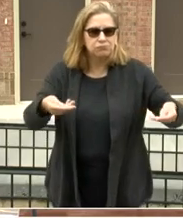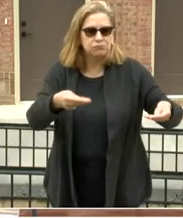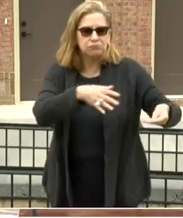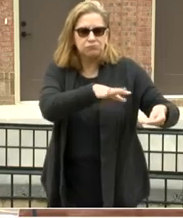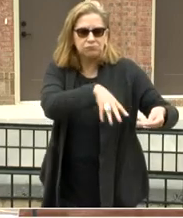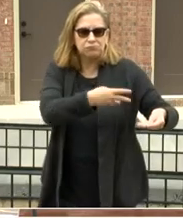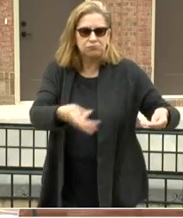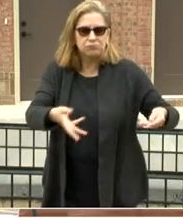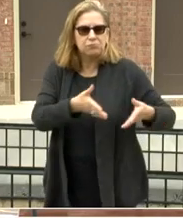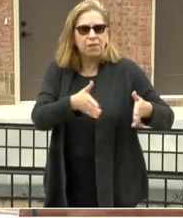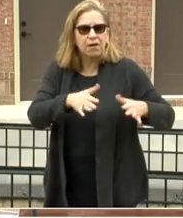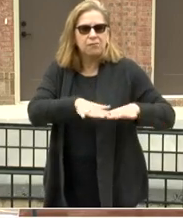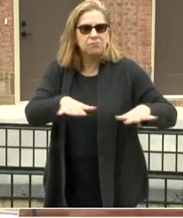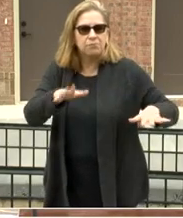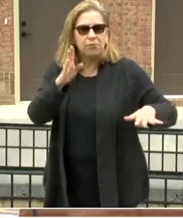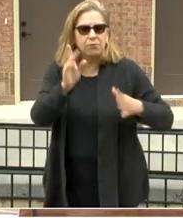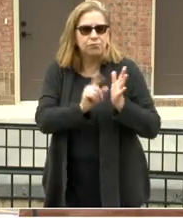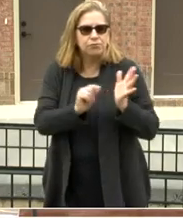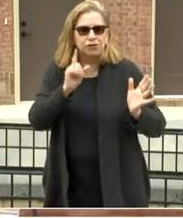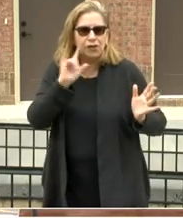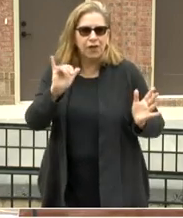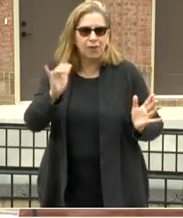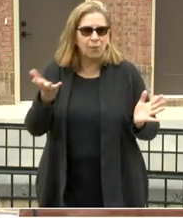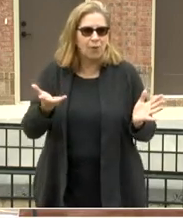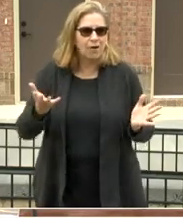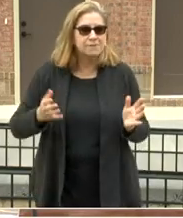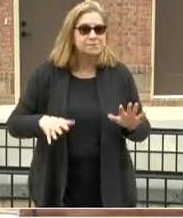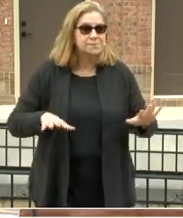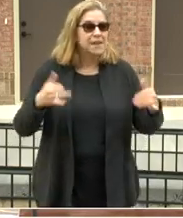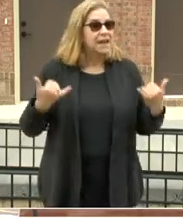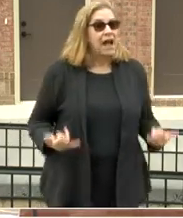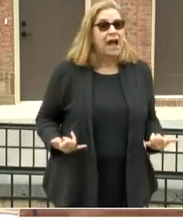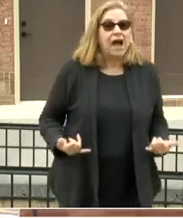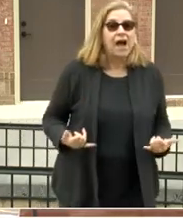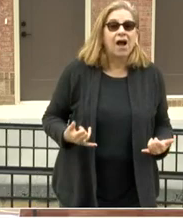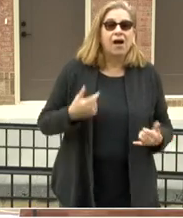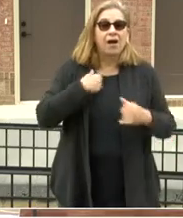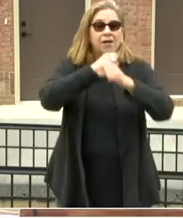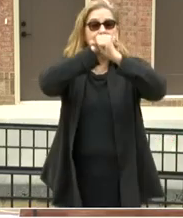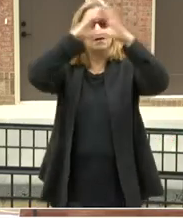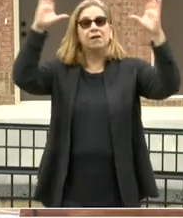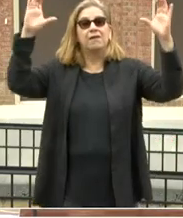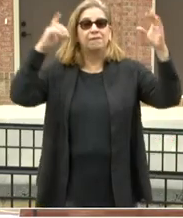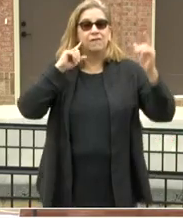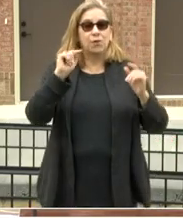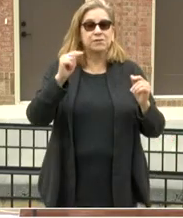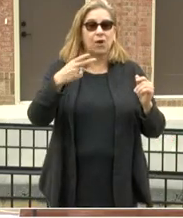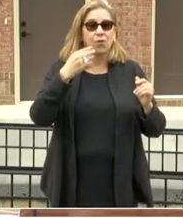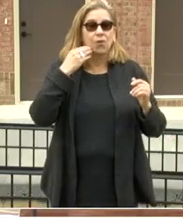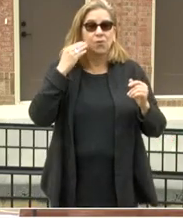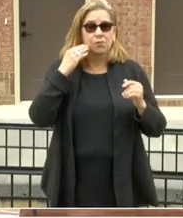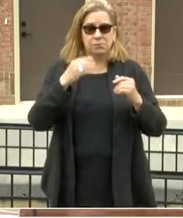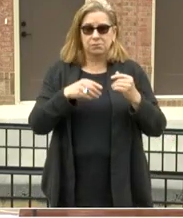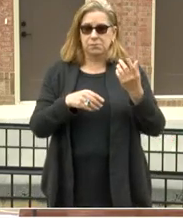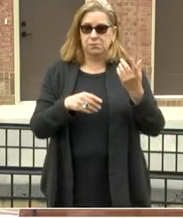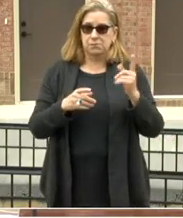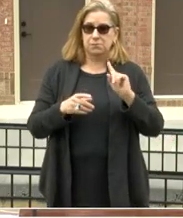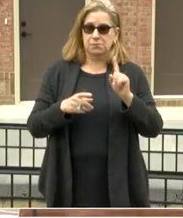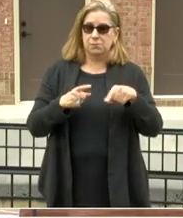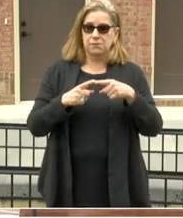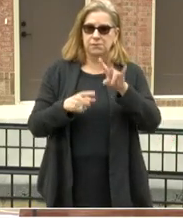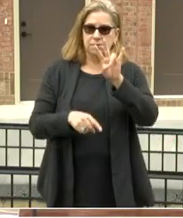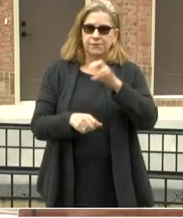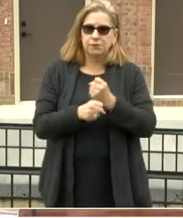the exciting realization of a vision for these townhouses that started about 7 years ago. A vision to bring